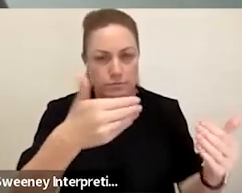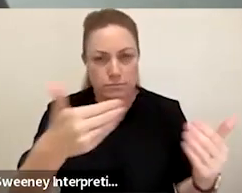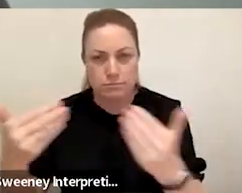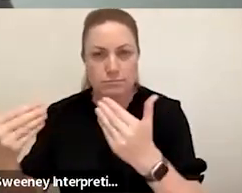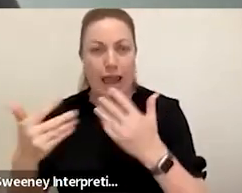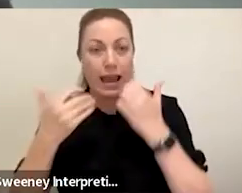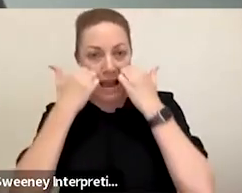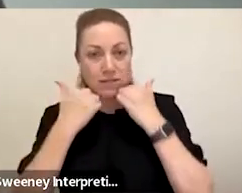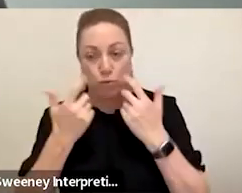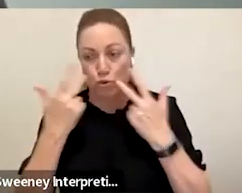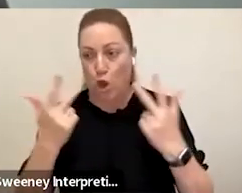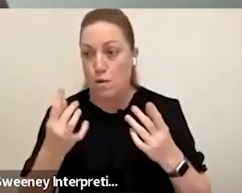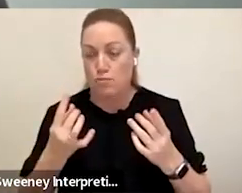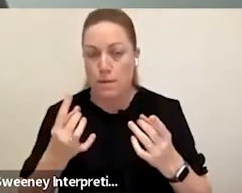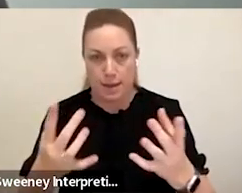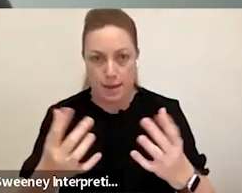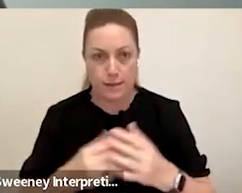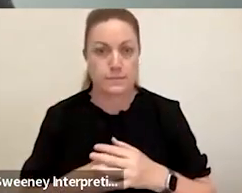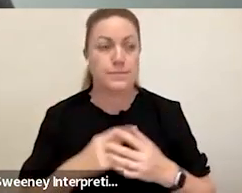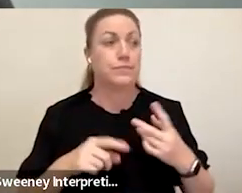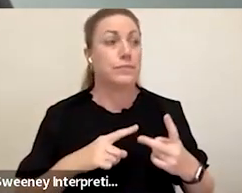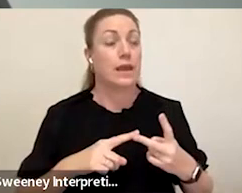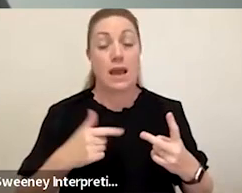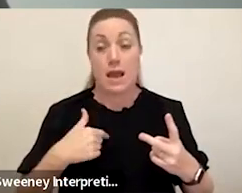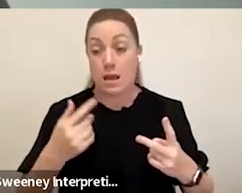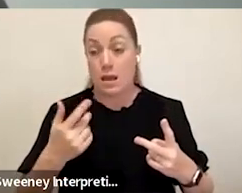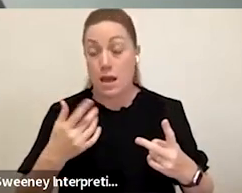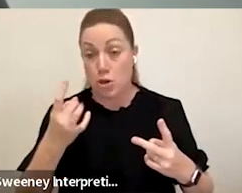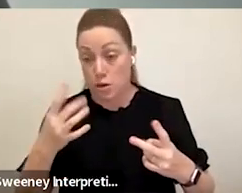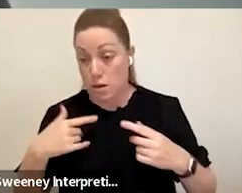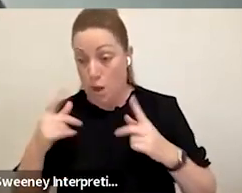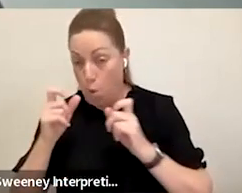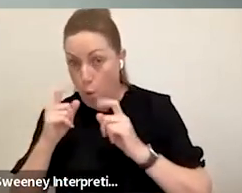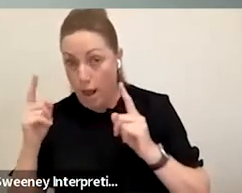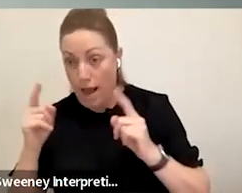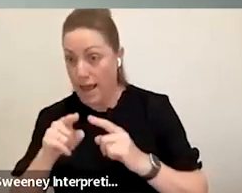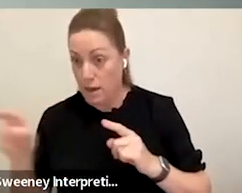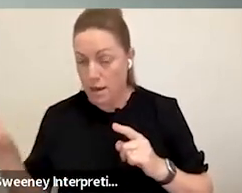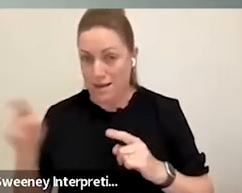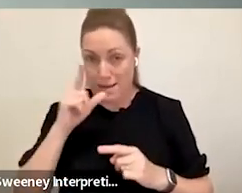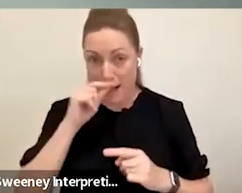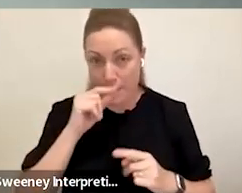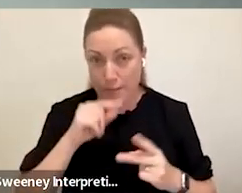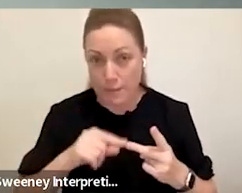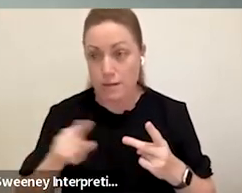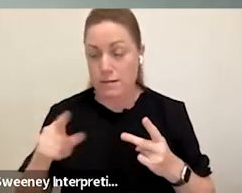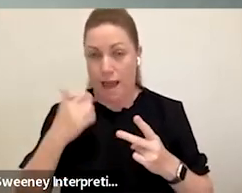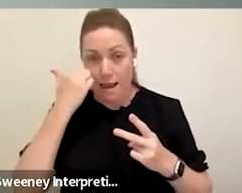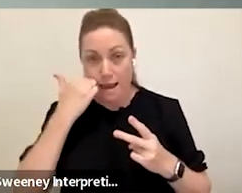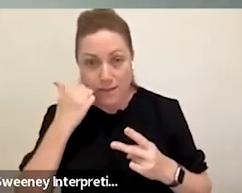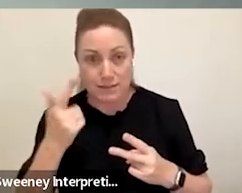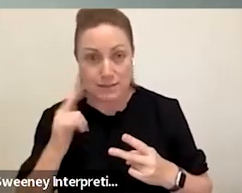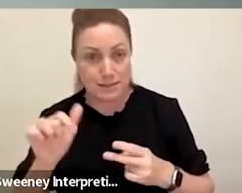the preparedness and to show, how aware, capable, and prepared people are, and the evidence in their plans. The